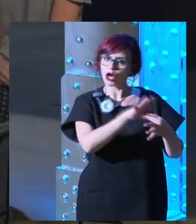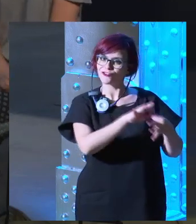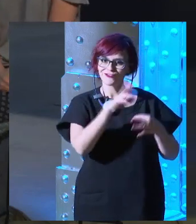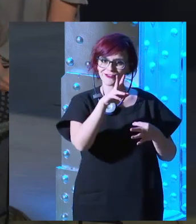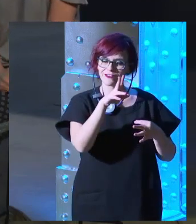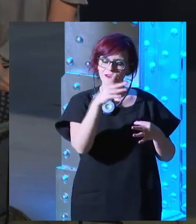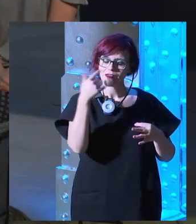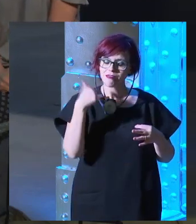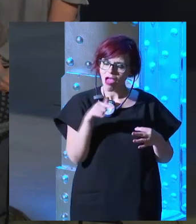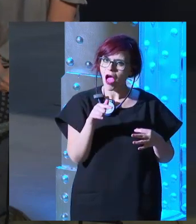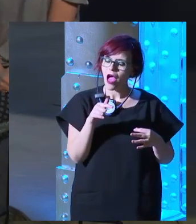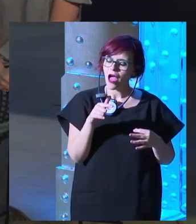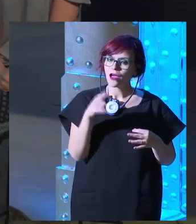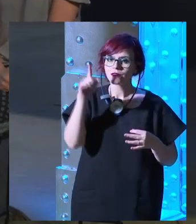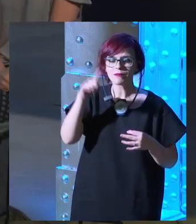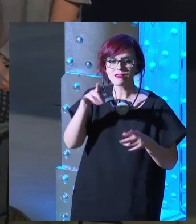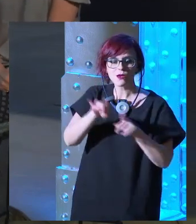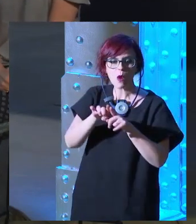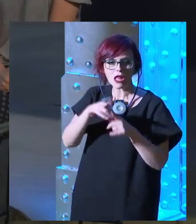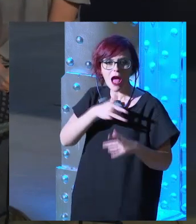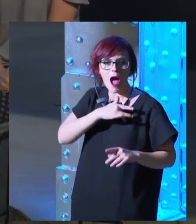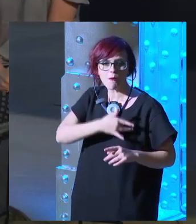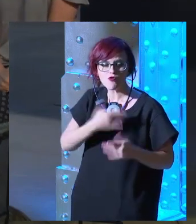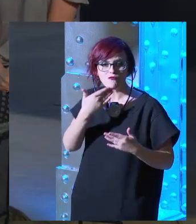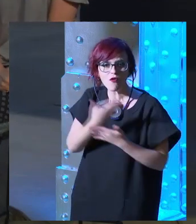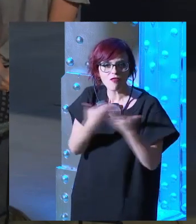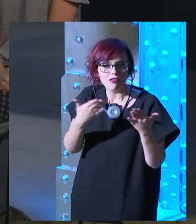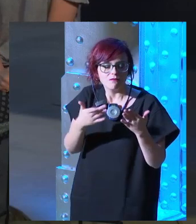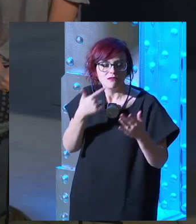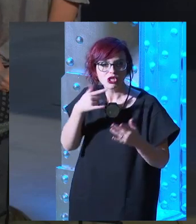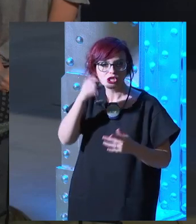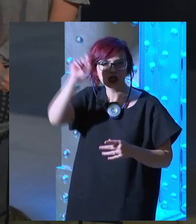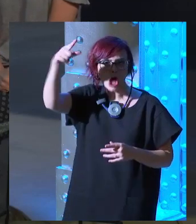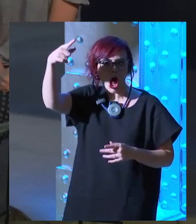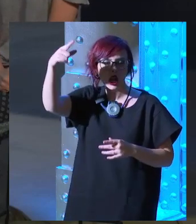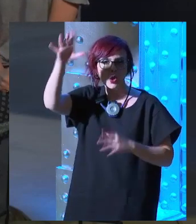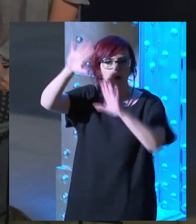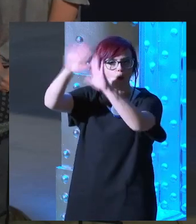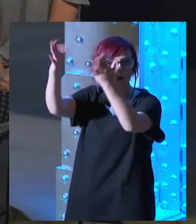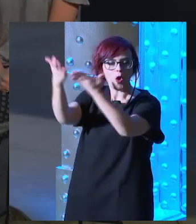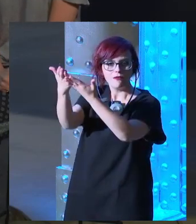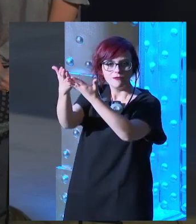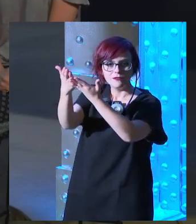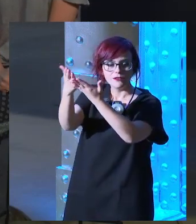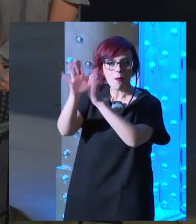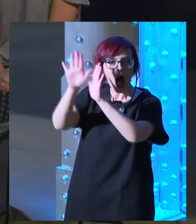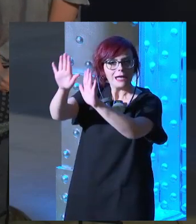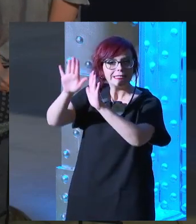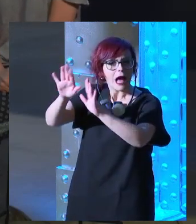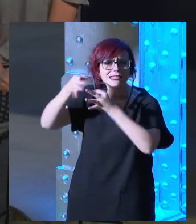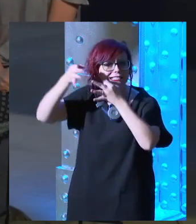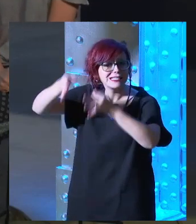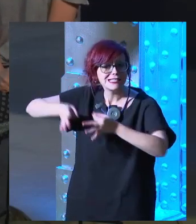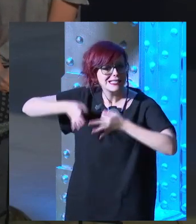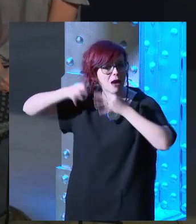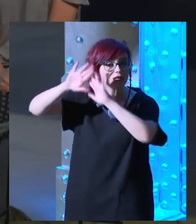as the sun. That whether I wanted it to be there or not was really not down to me. It was just going to happen. That sun was